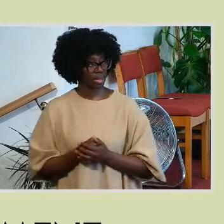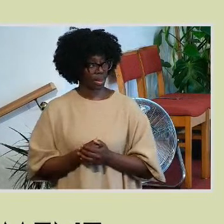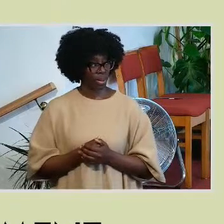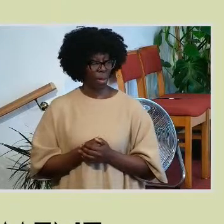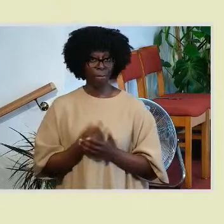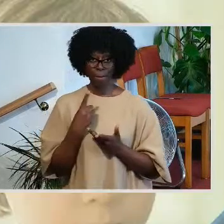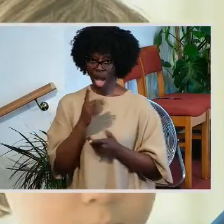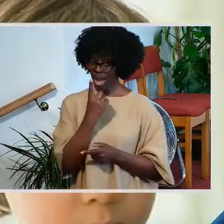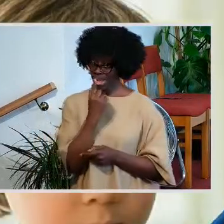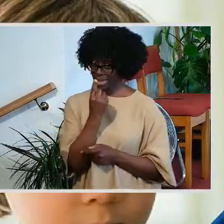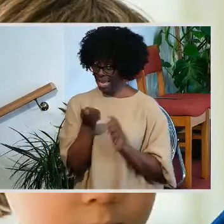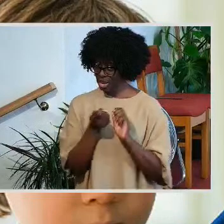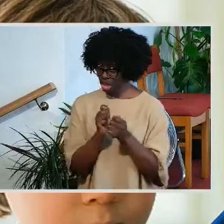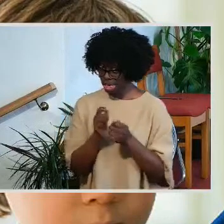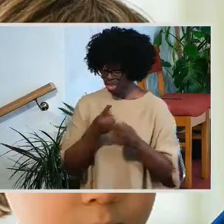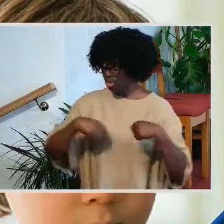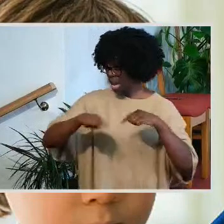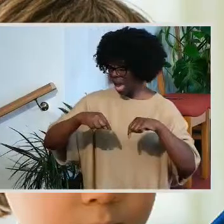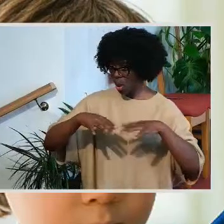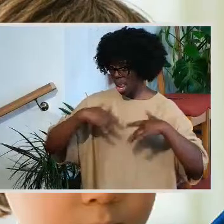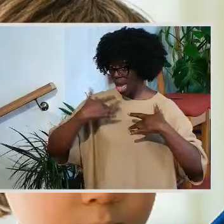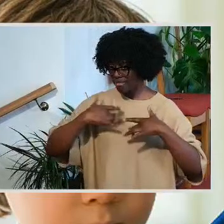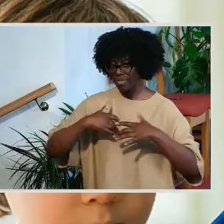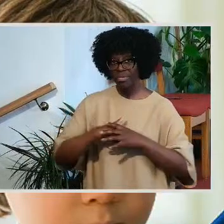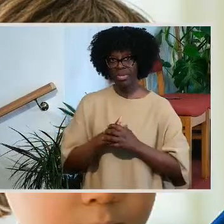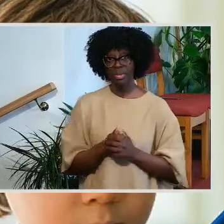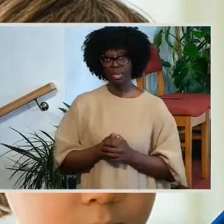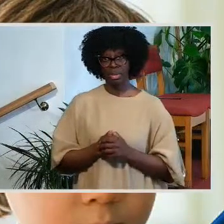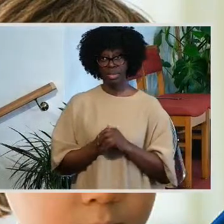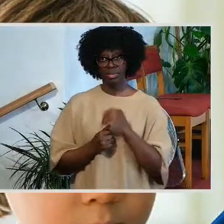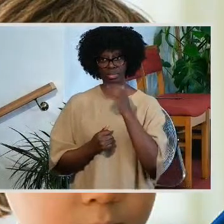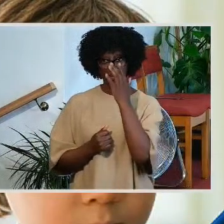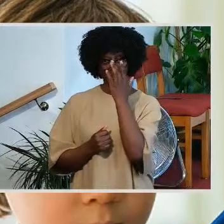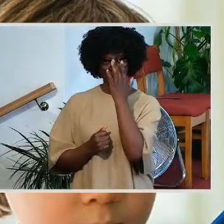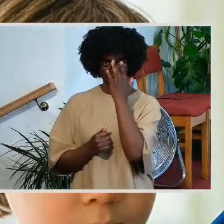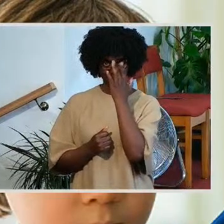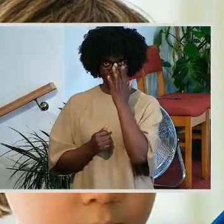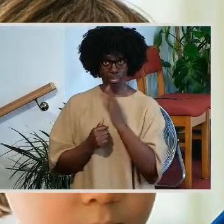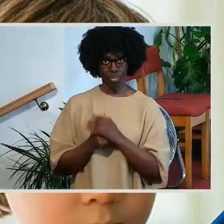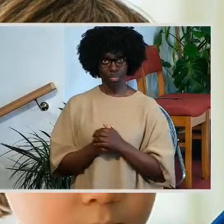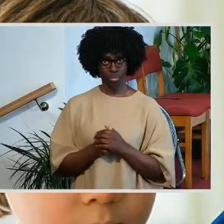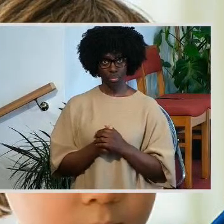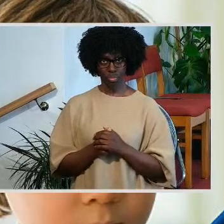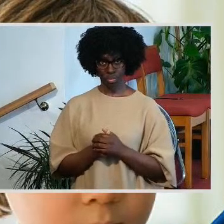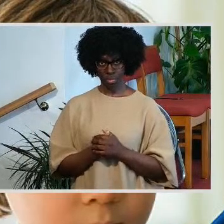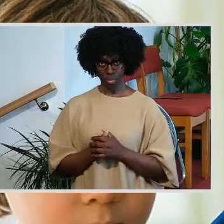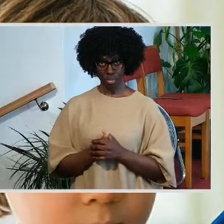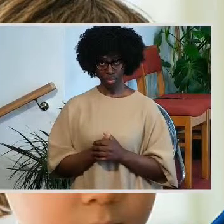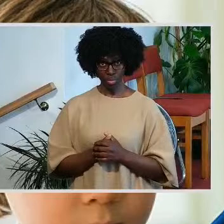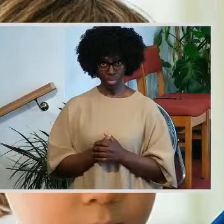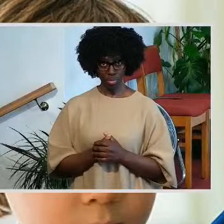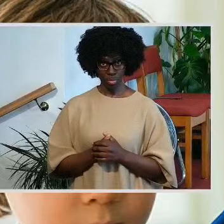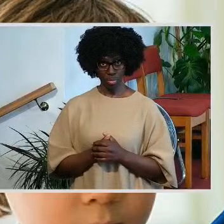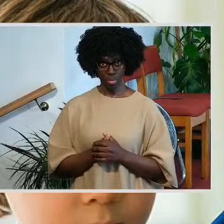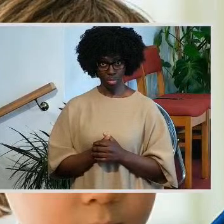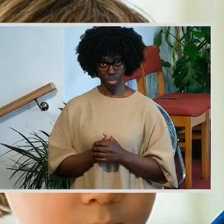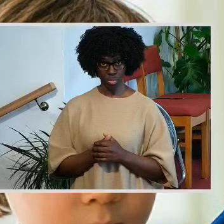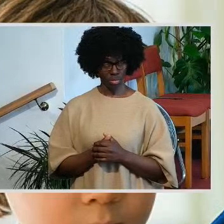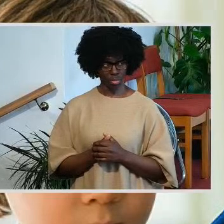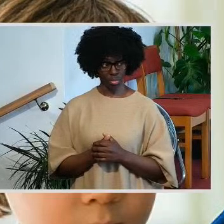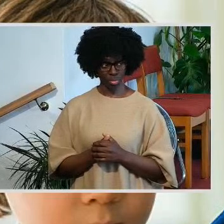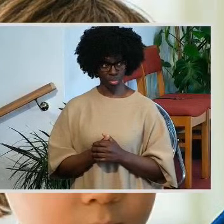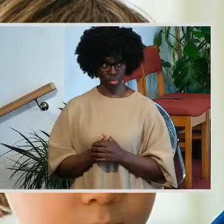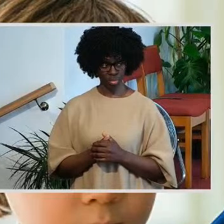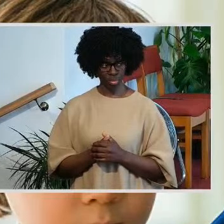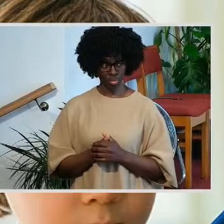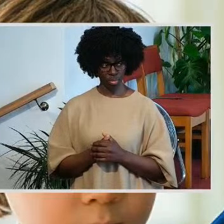our lives. Okay, so what is quite surprising is actually so